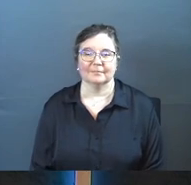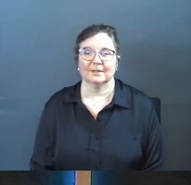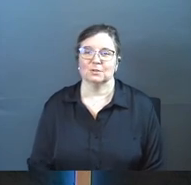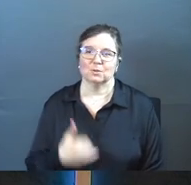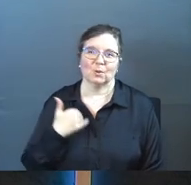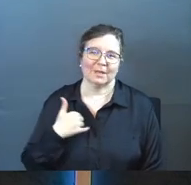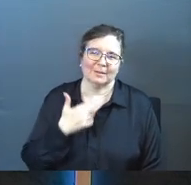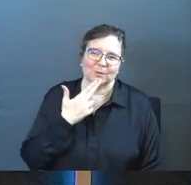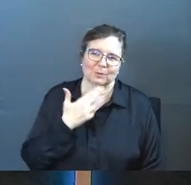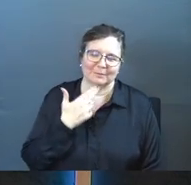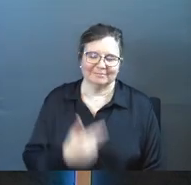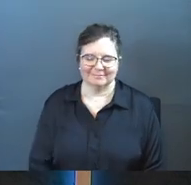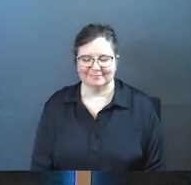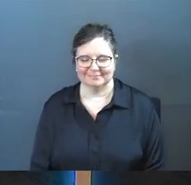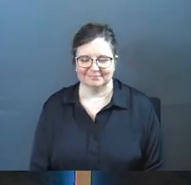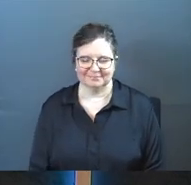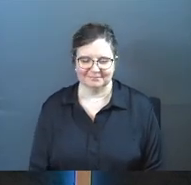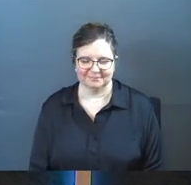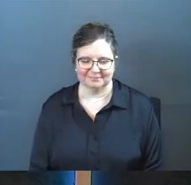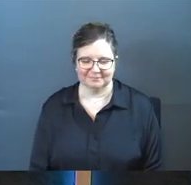So young, so cute.